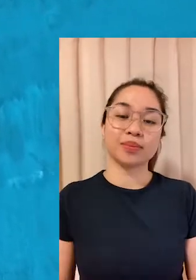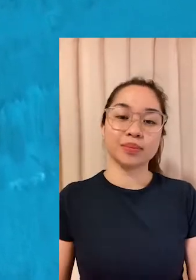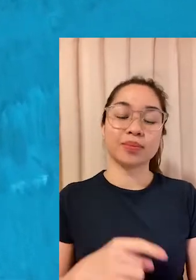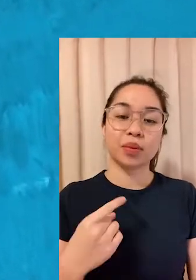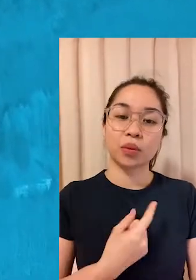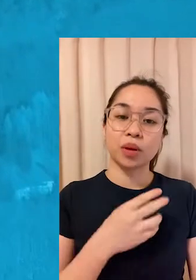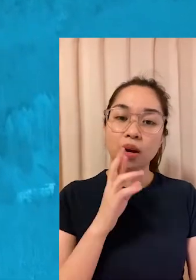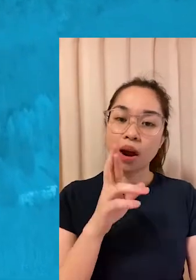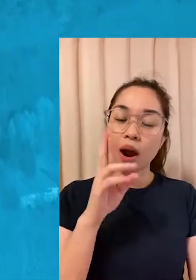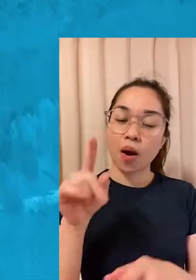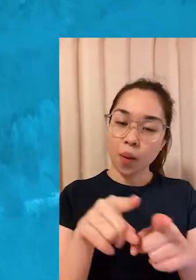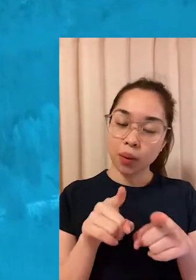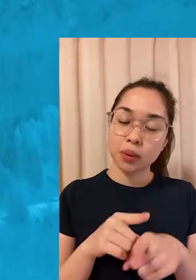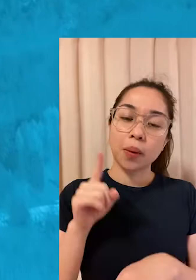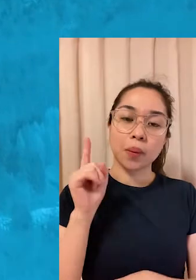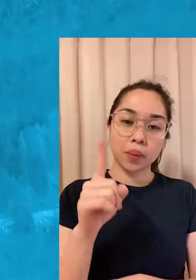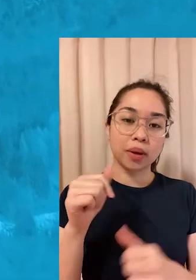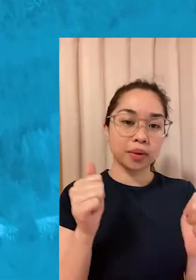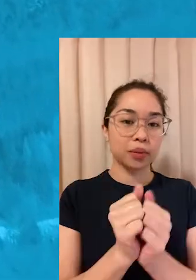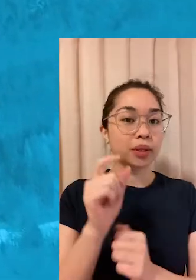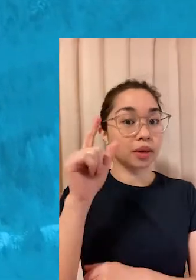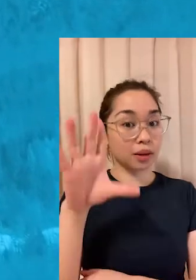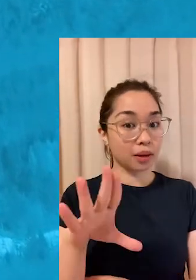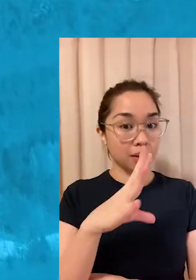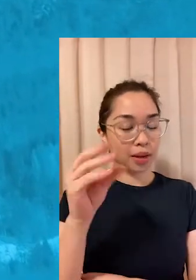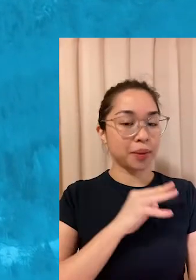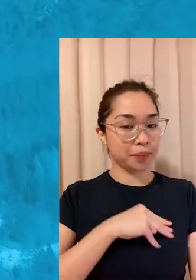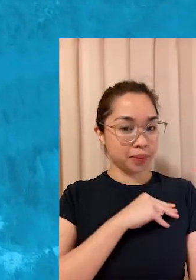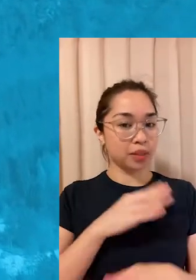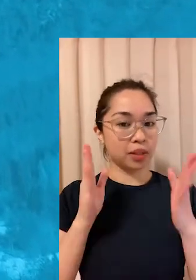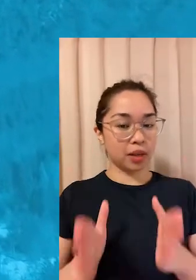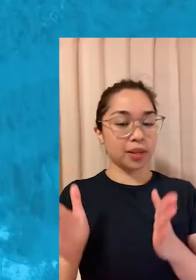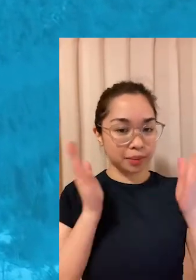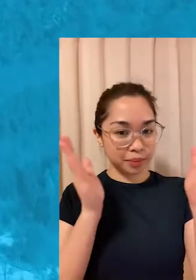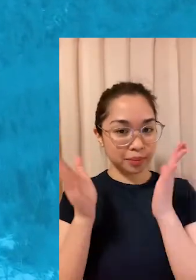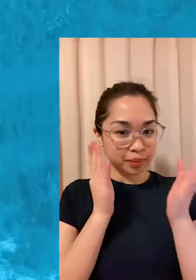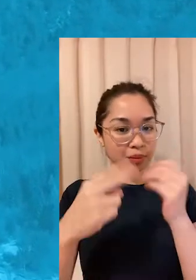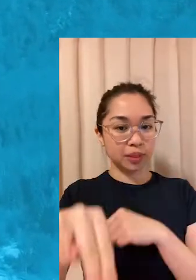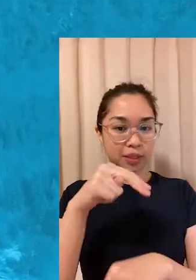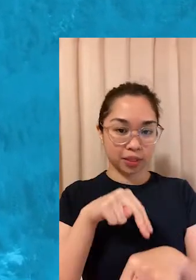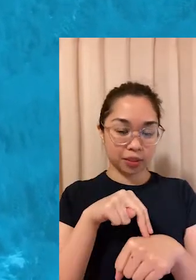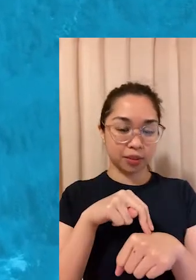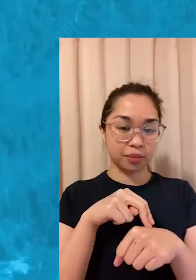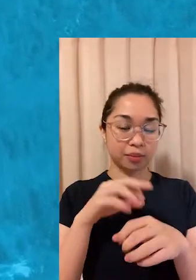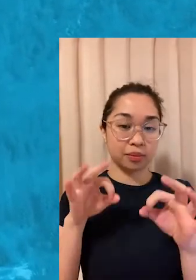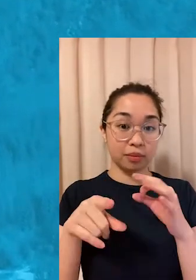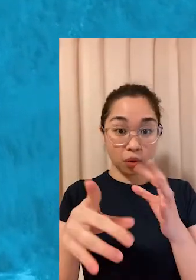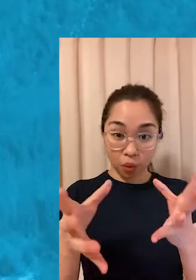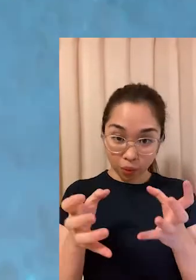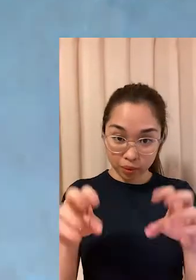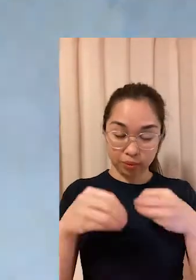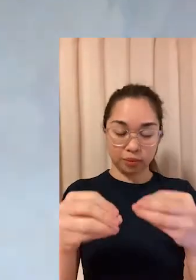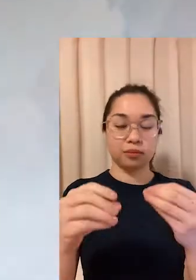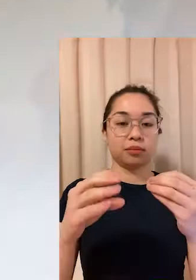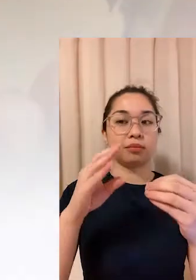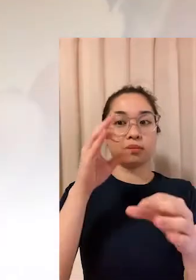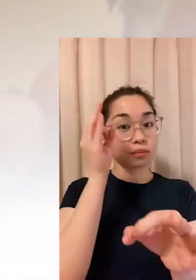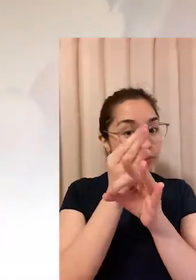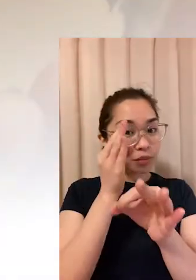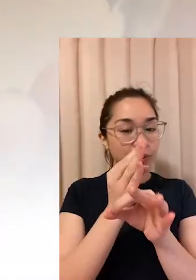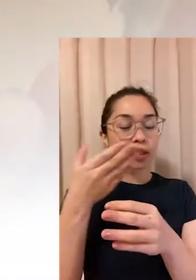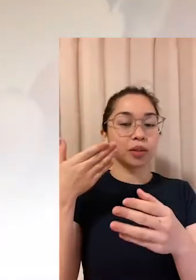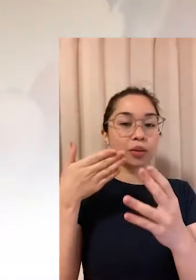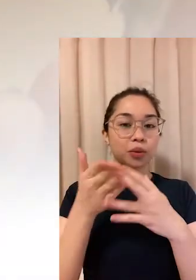also one with God and our missionaries in serving the nations. To give by faith through the mission's